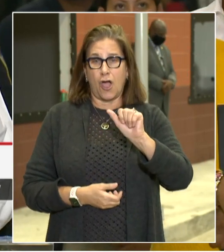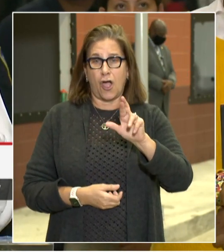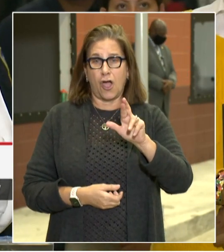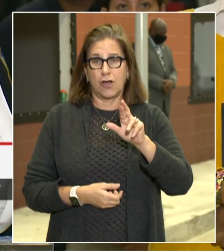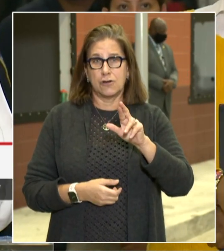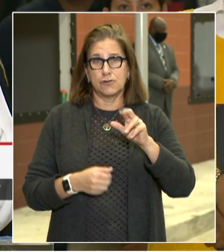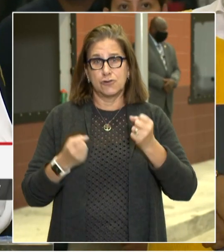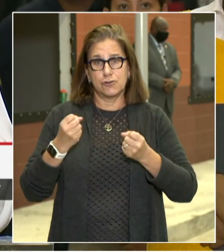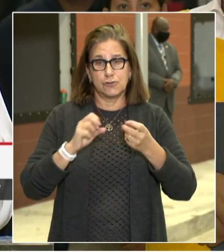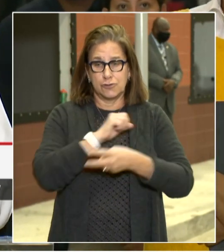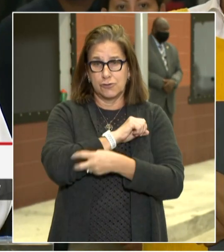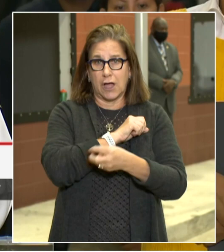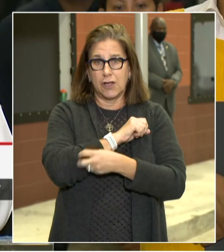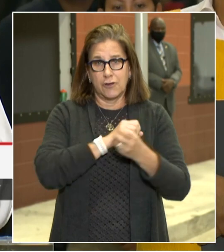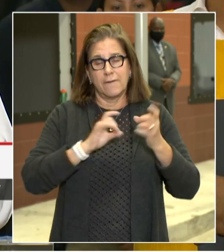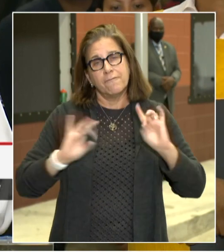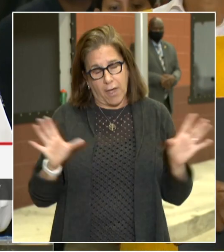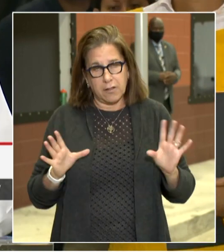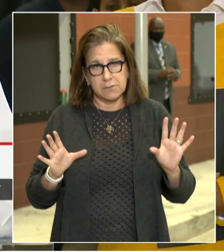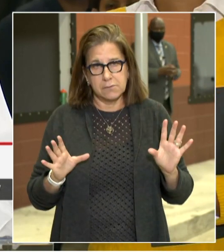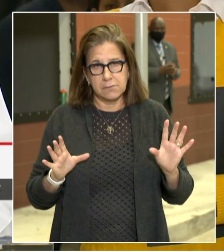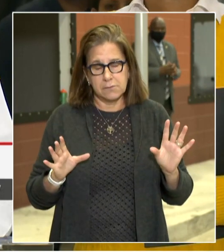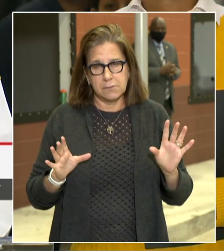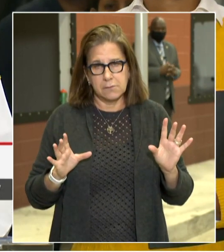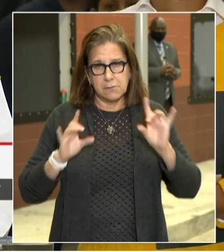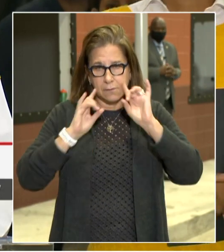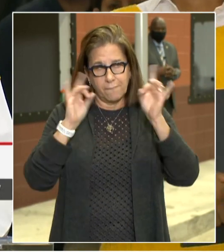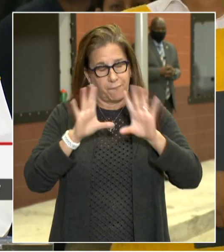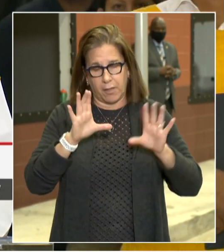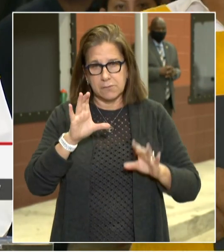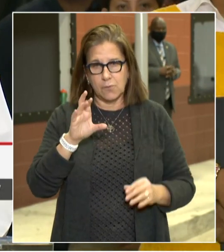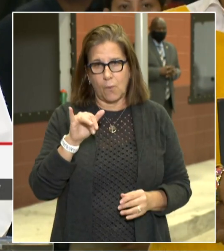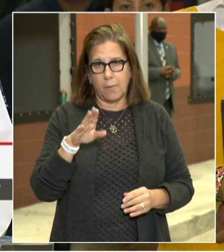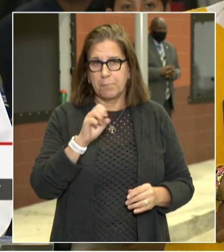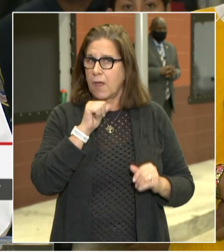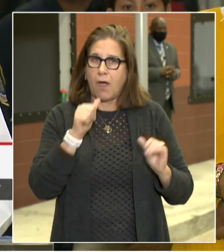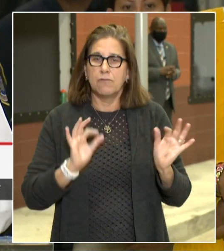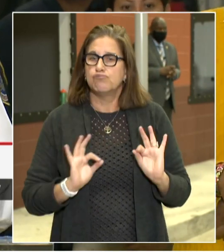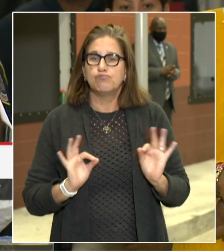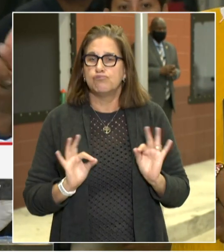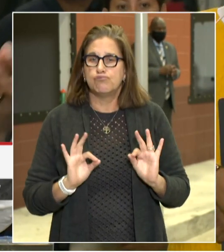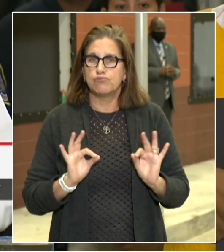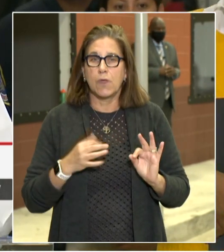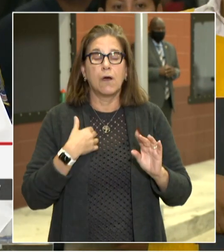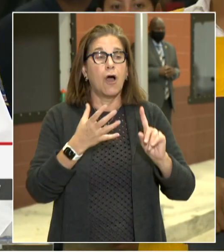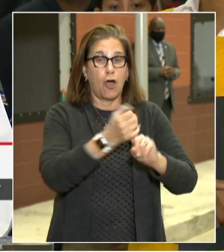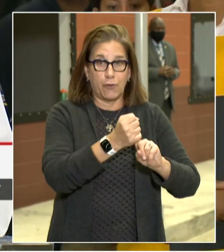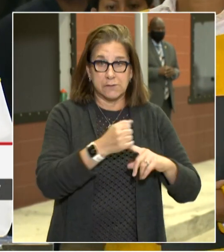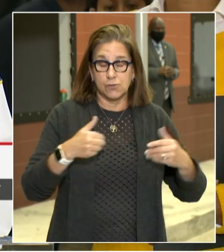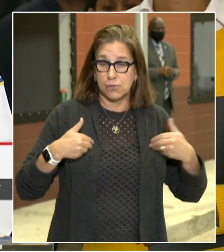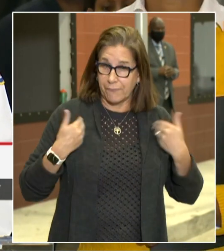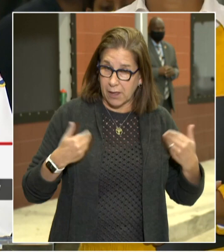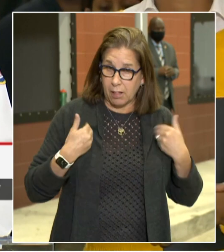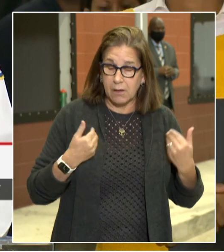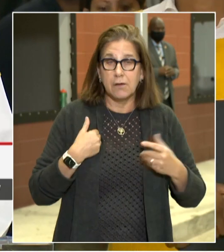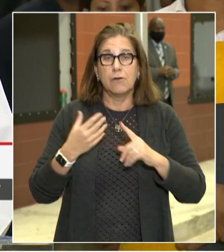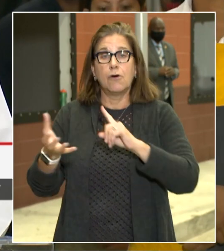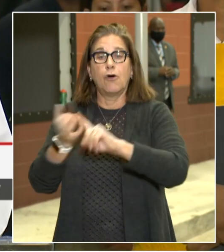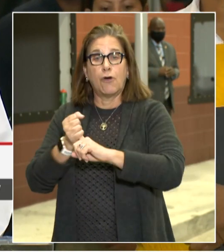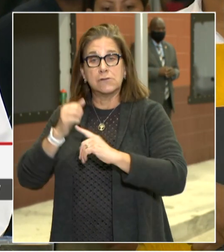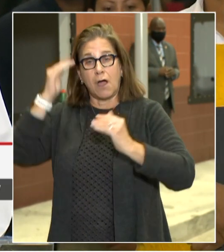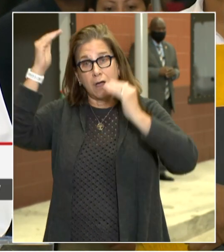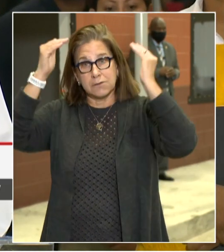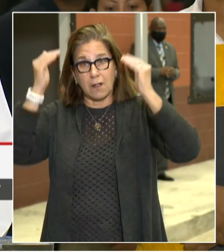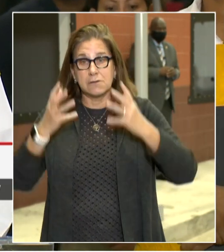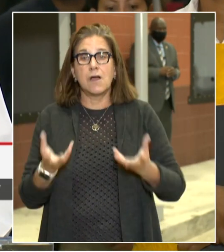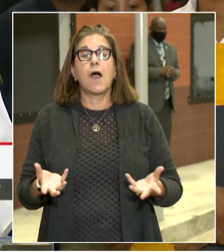in that space, arresting juveniles as well as adults for some of the carjackings, more juveniles than adults, unfortunately, we